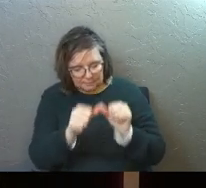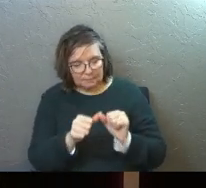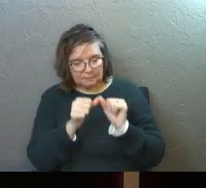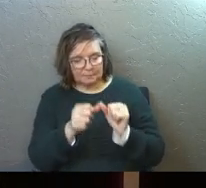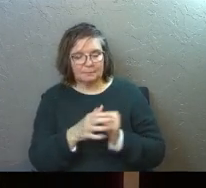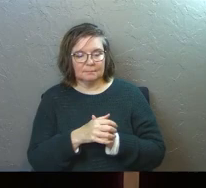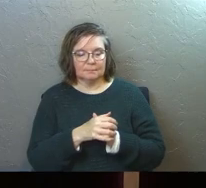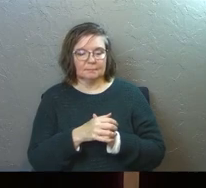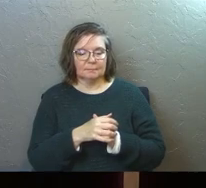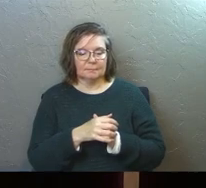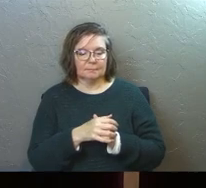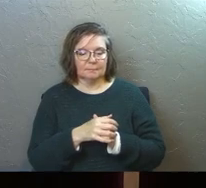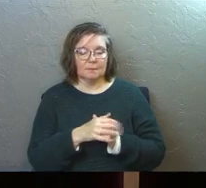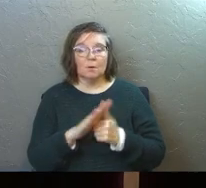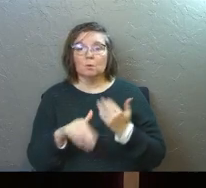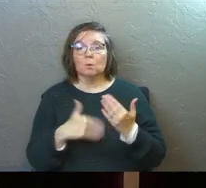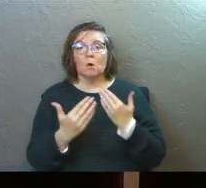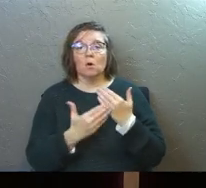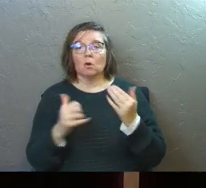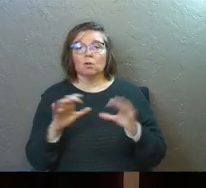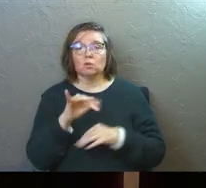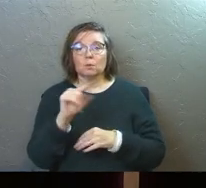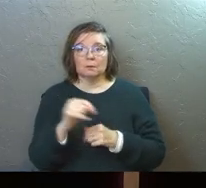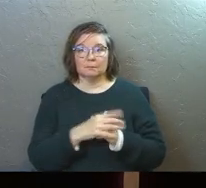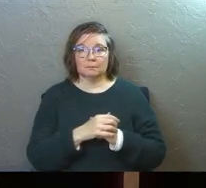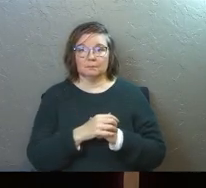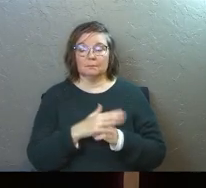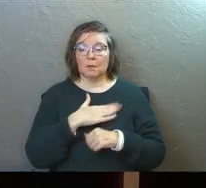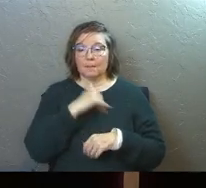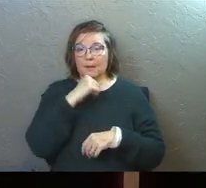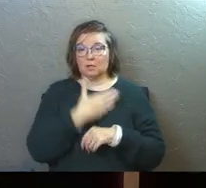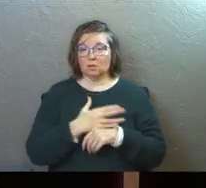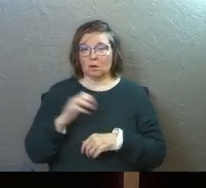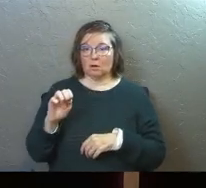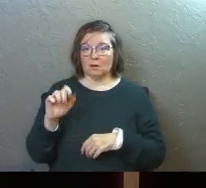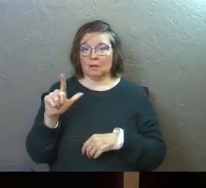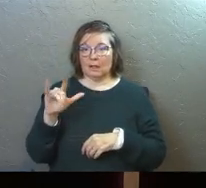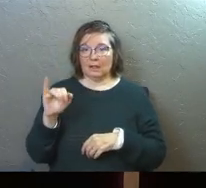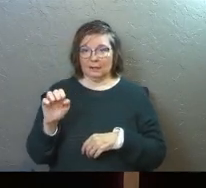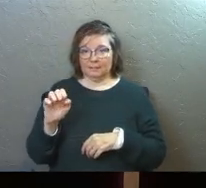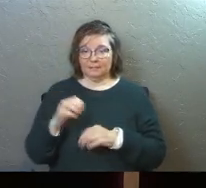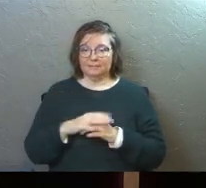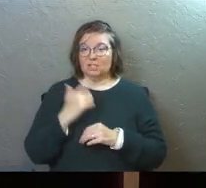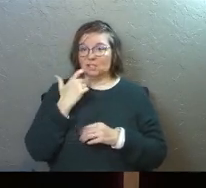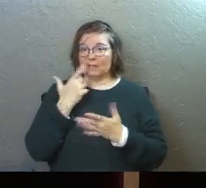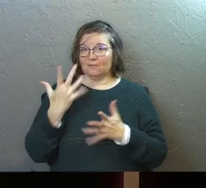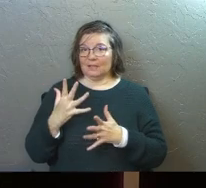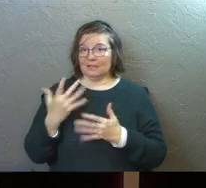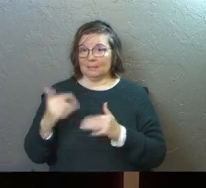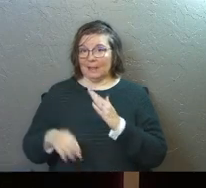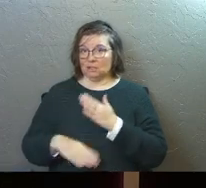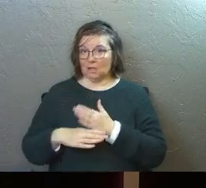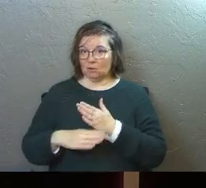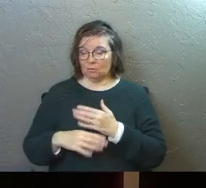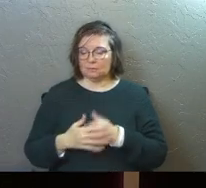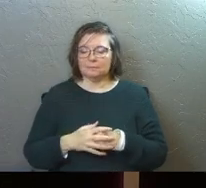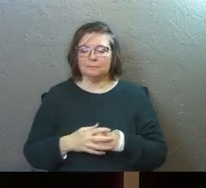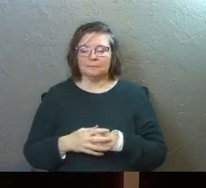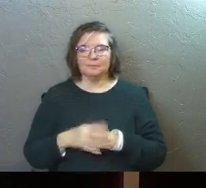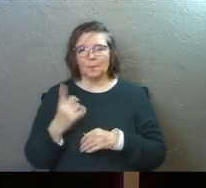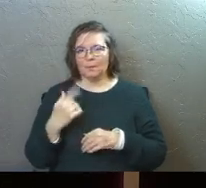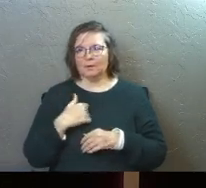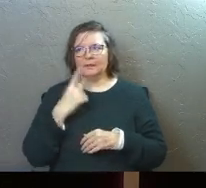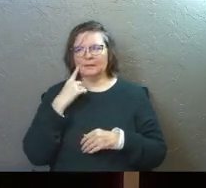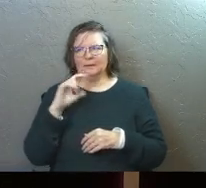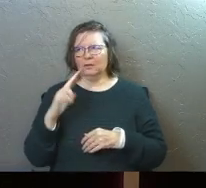fight. We're all called to do it. So my daughter, Ellie, she just got done playing soccer. This